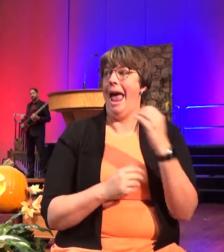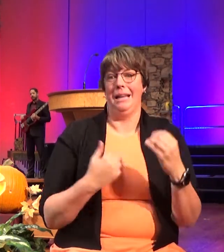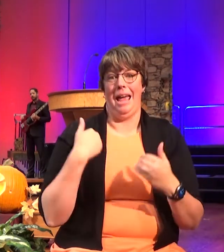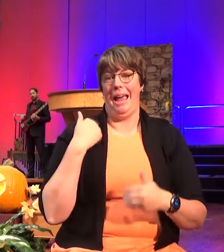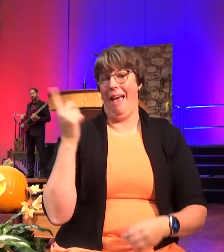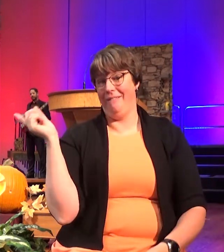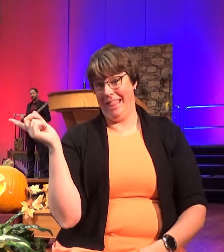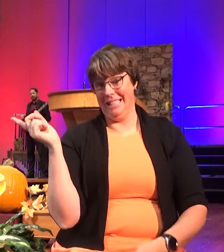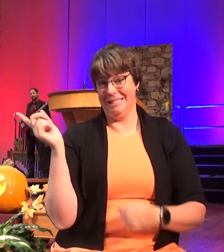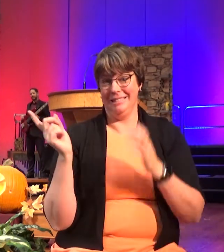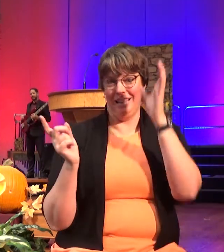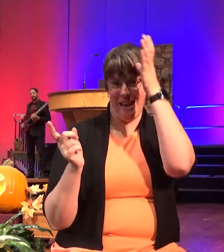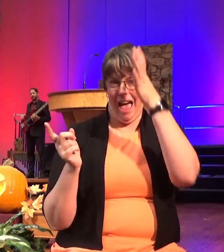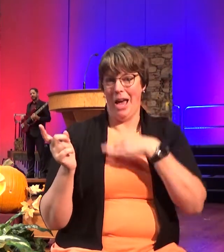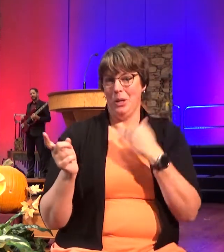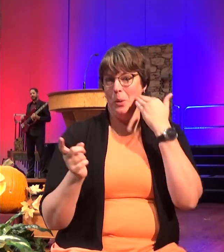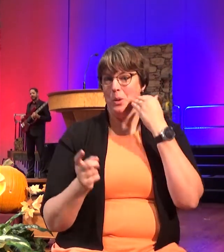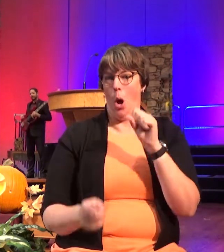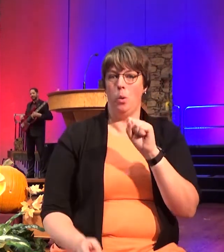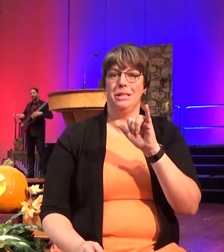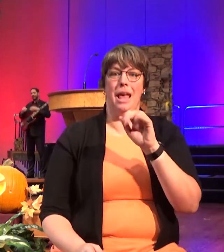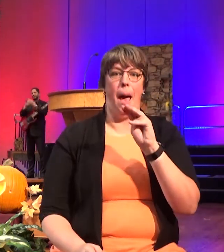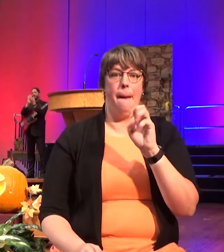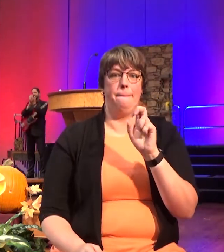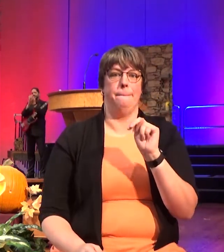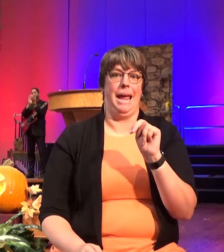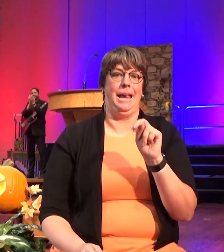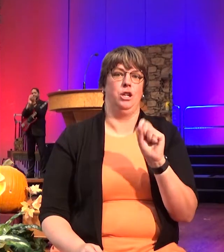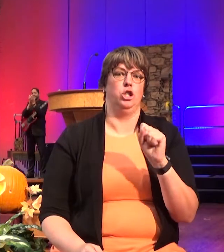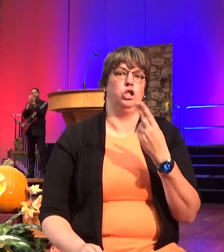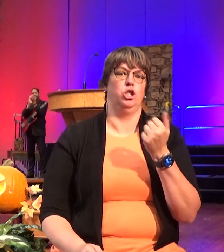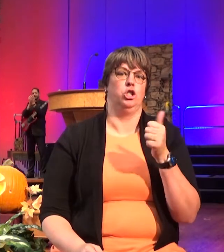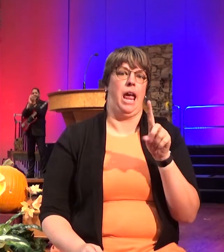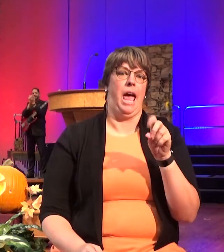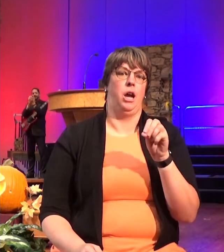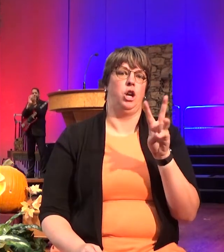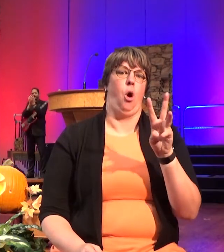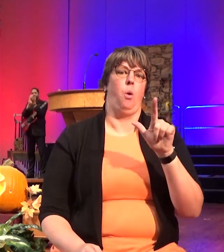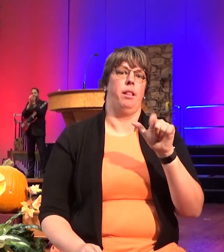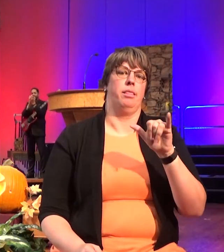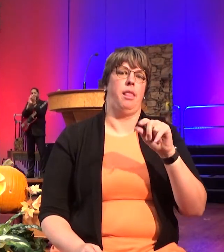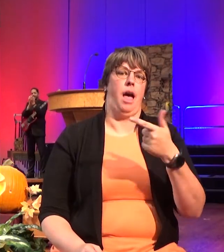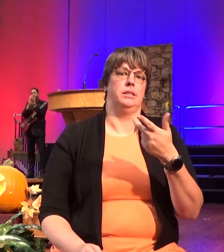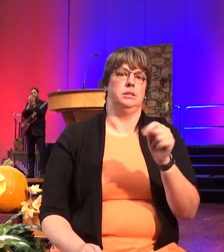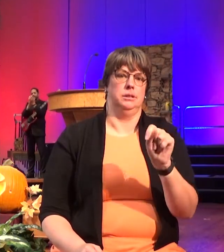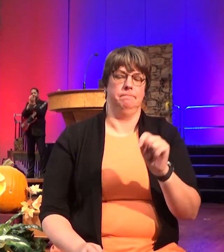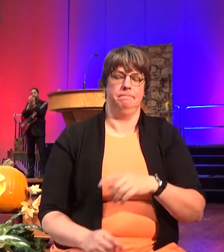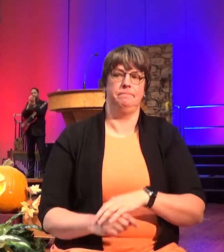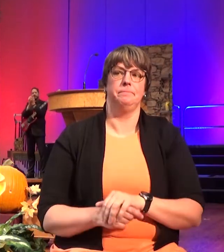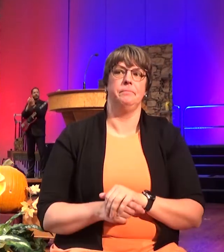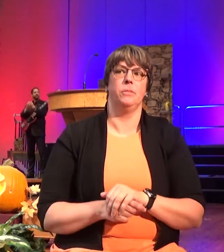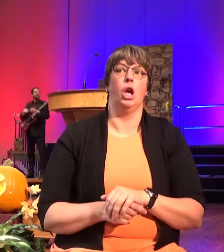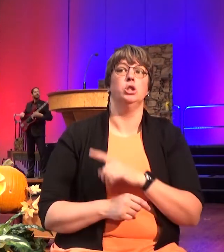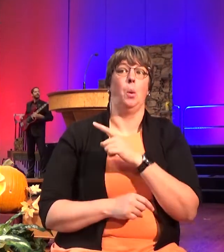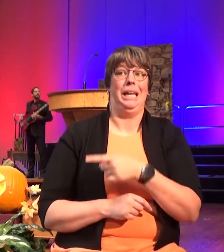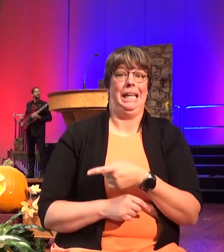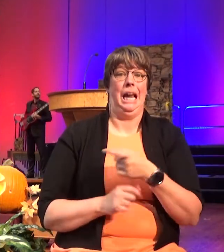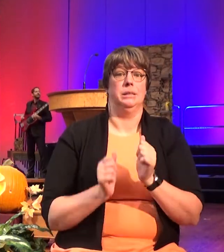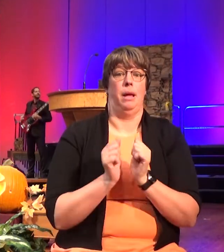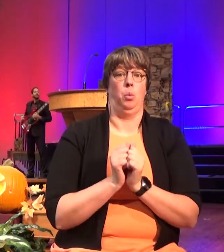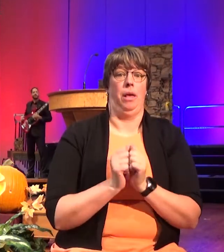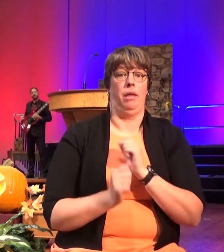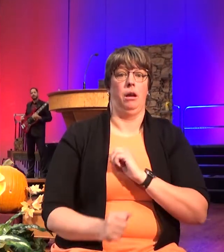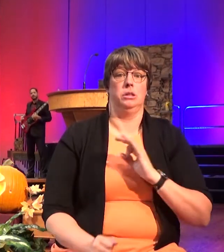to me. You know him, Reverend Simon Shadowlight, right? Yeah. So Simon has been with our staff